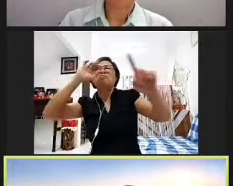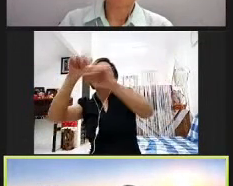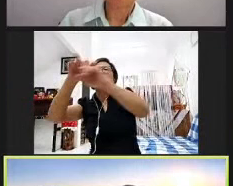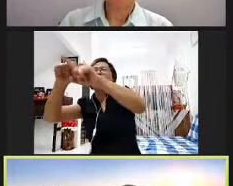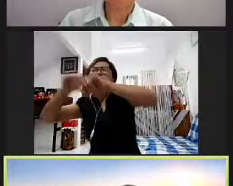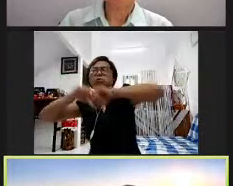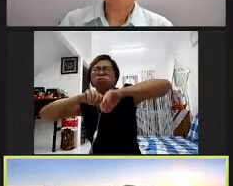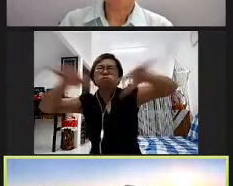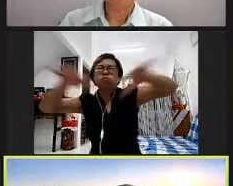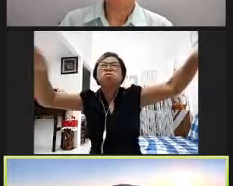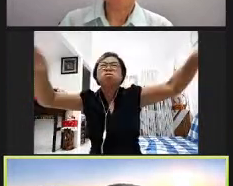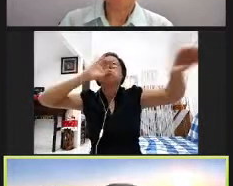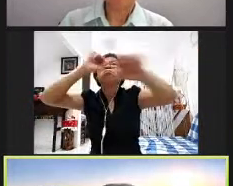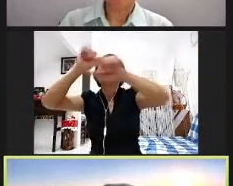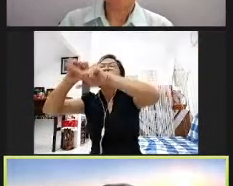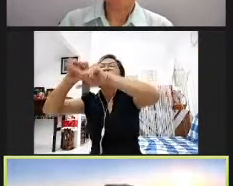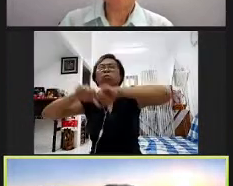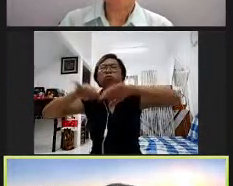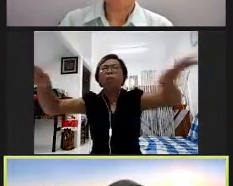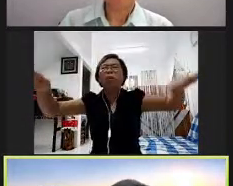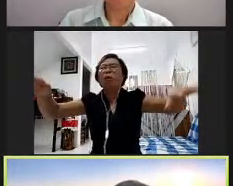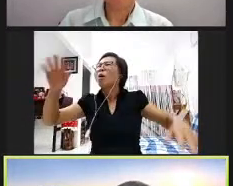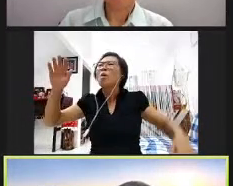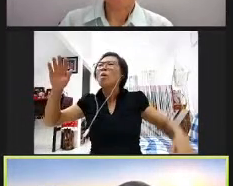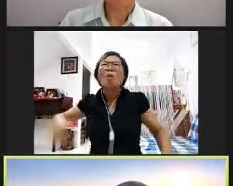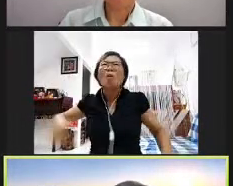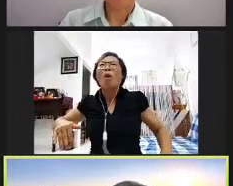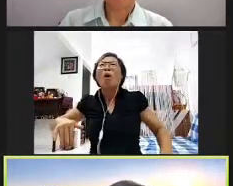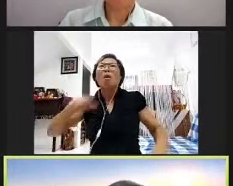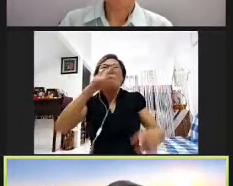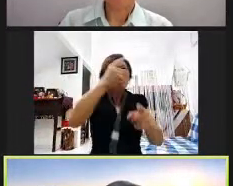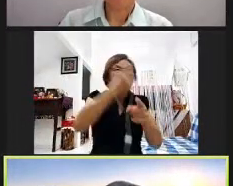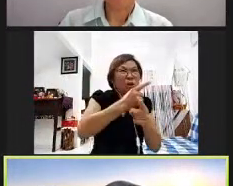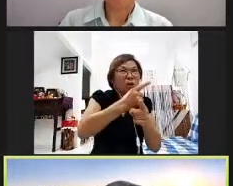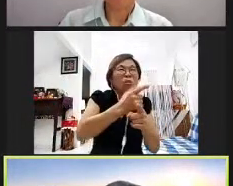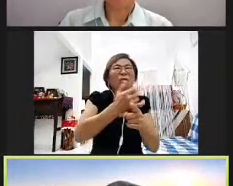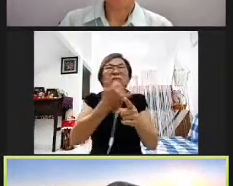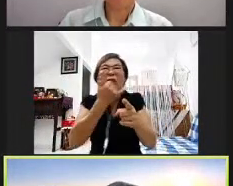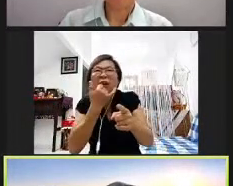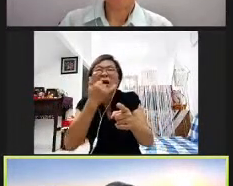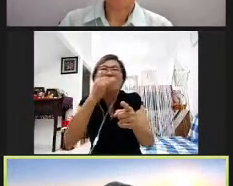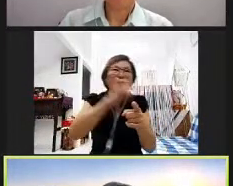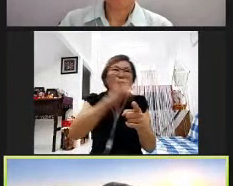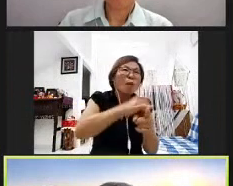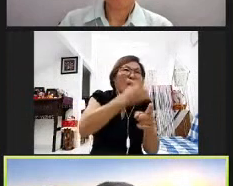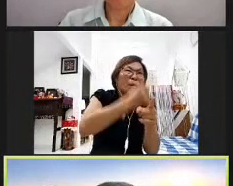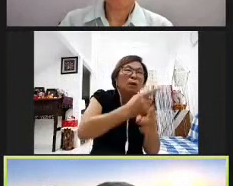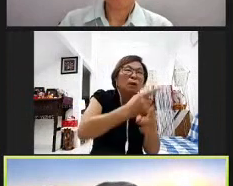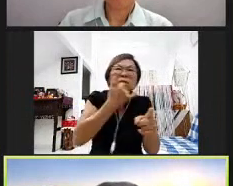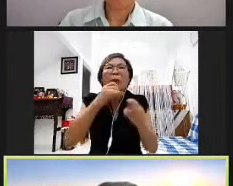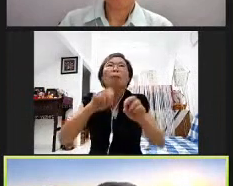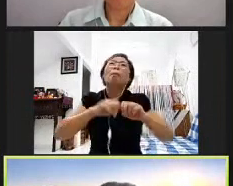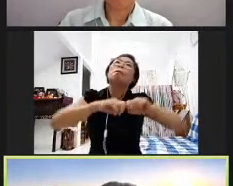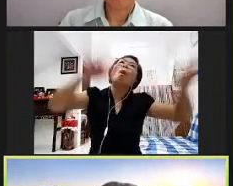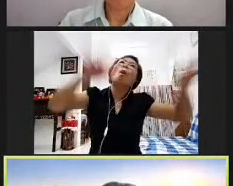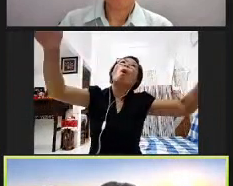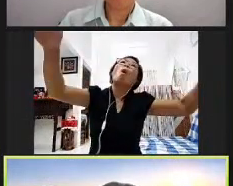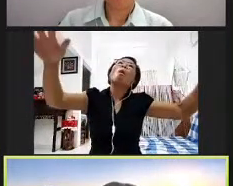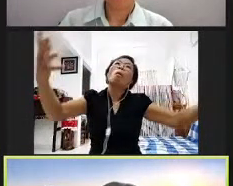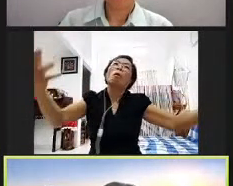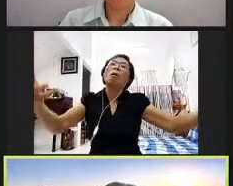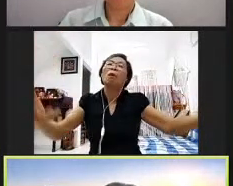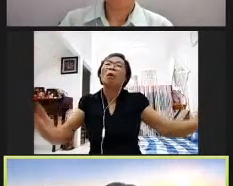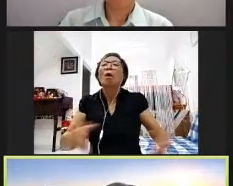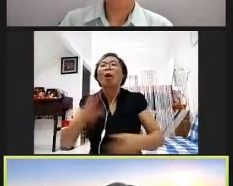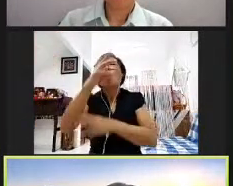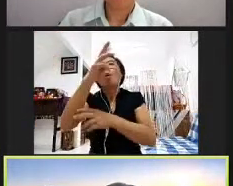so many news which it has not been verified and posted out in the media. When you're on